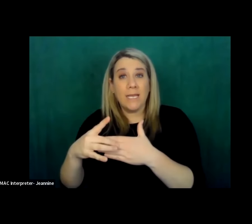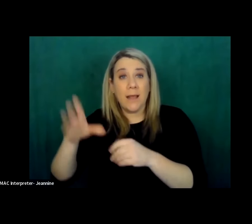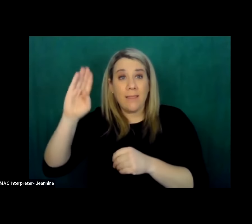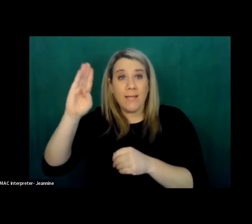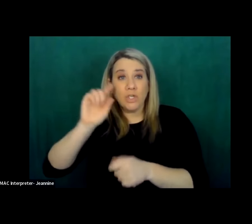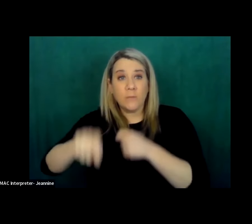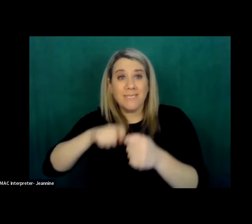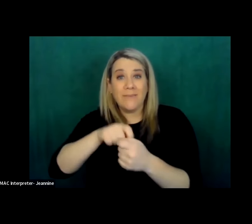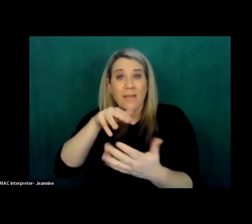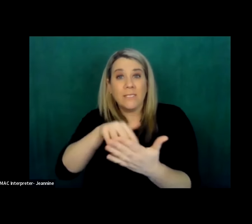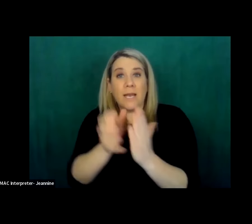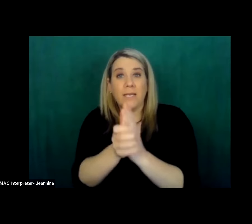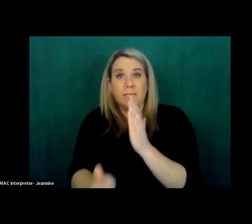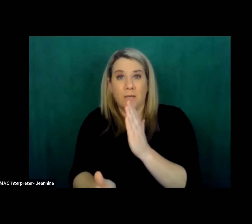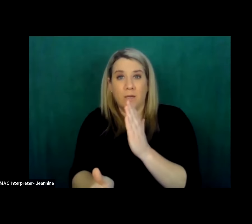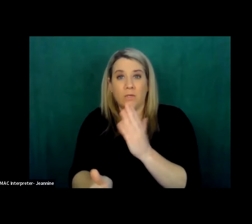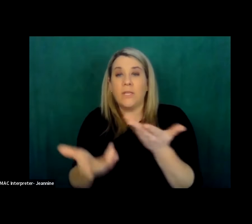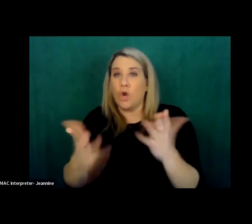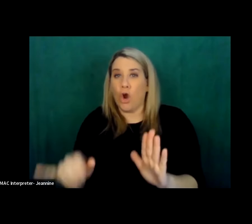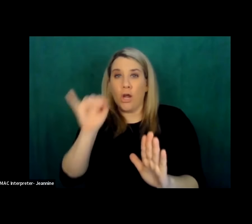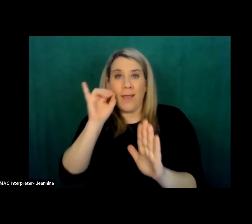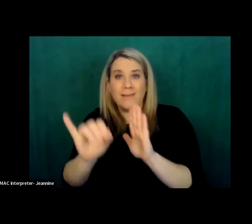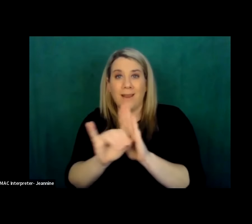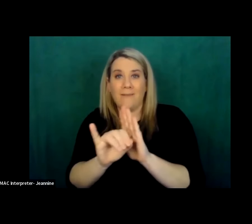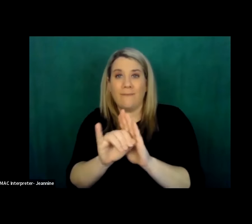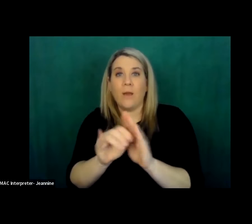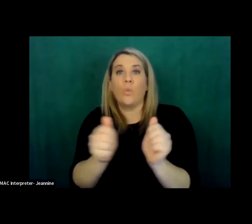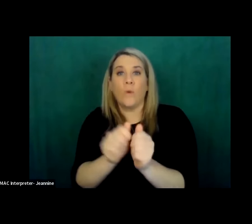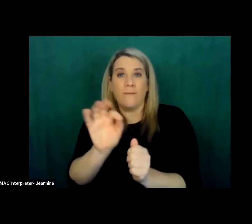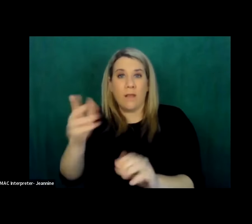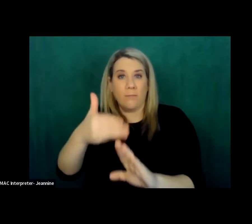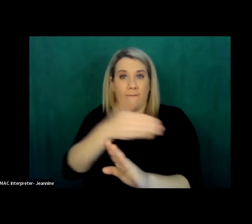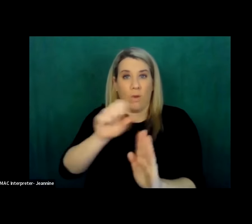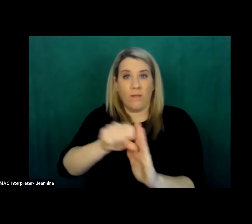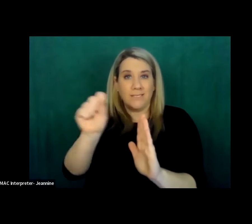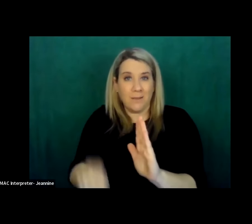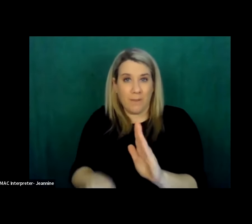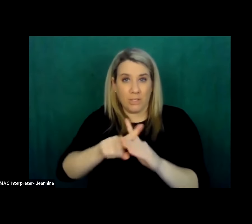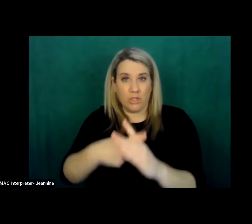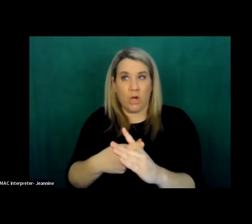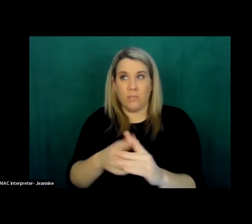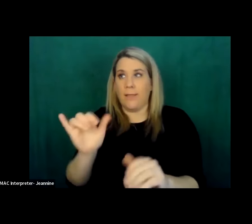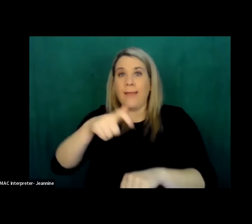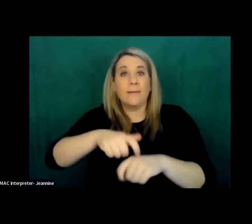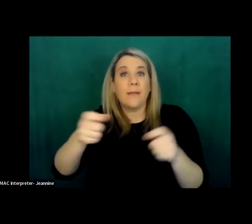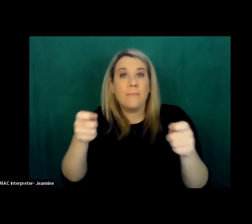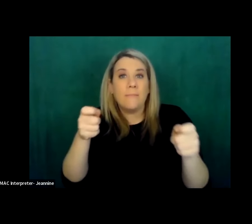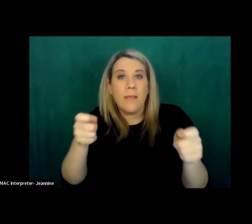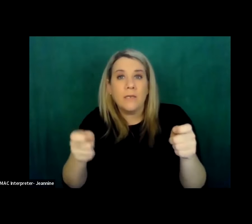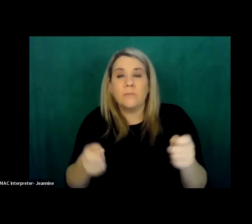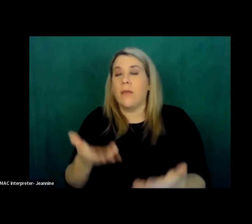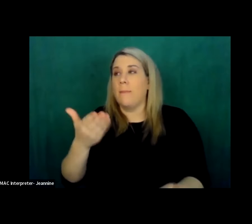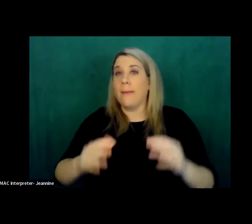are identified pre-semester with the faculty member. For example, a time management lesson, maybe a lesson